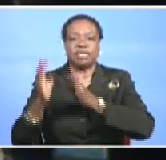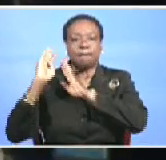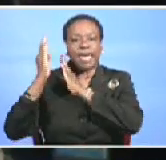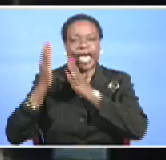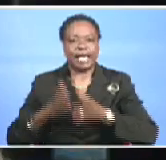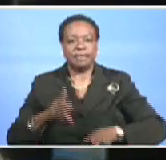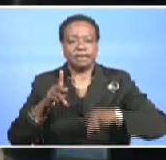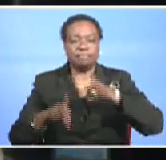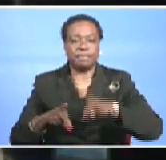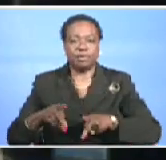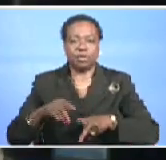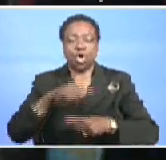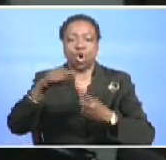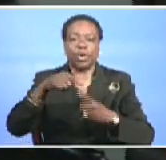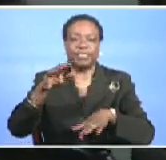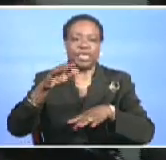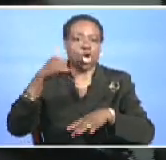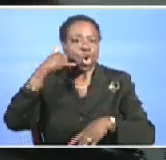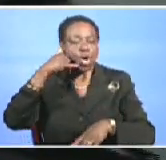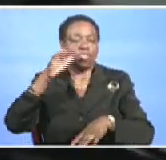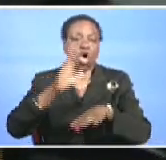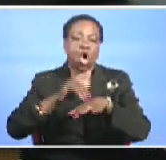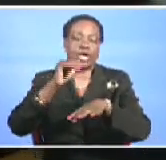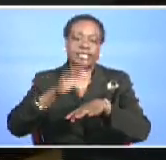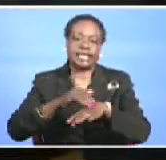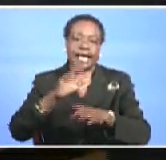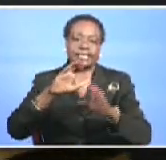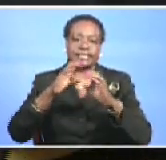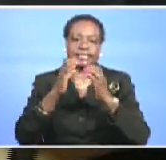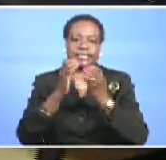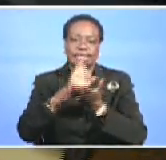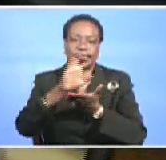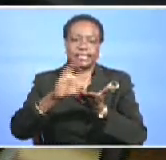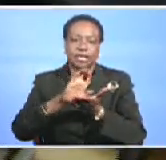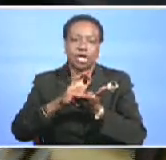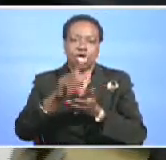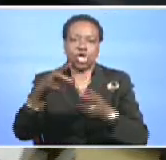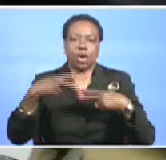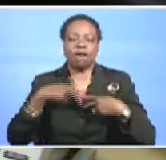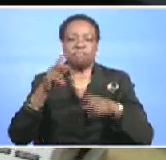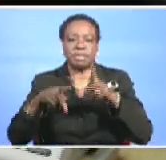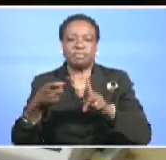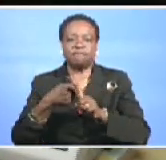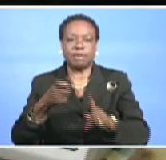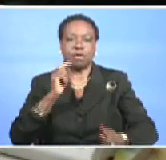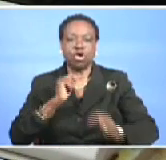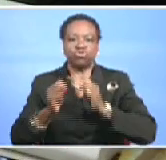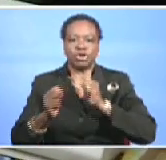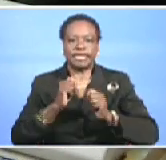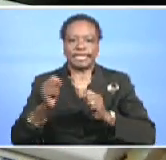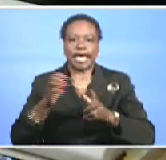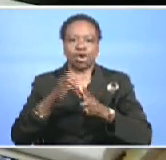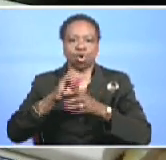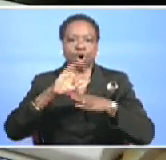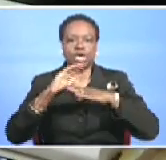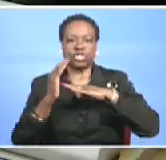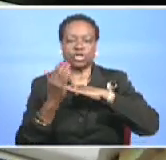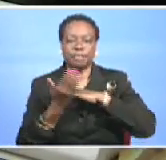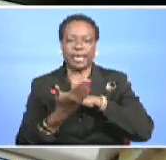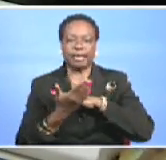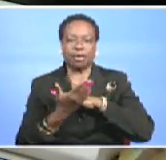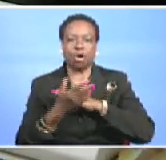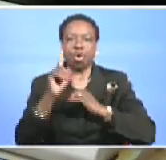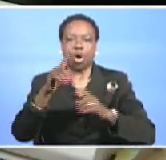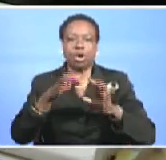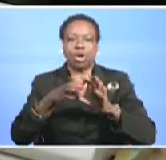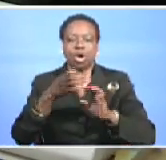they call the contact center, you have persons from either Trinidad or Jamaica or one of